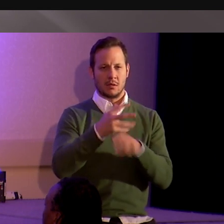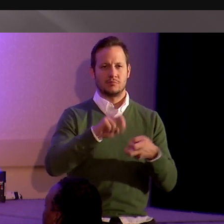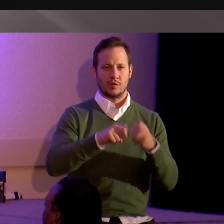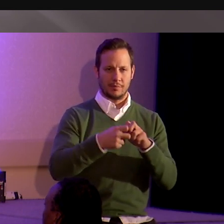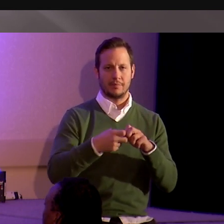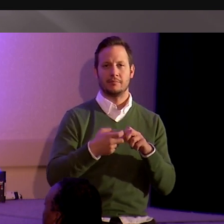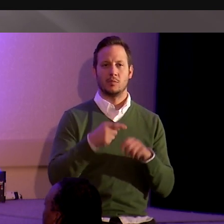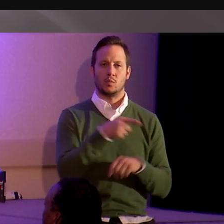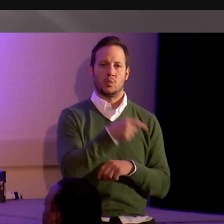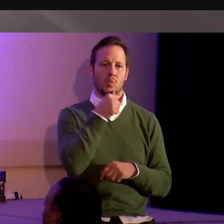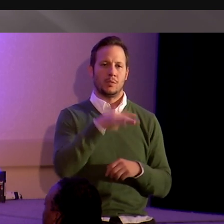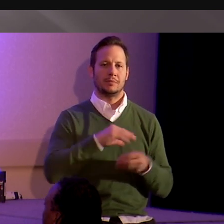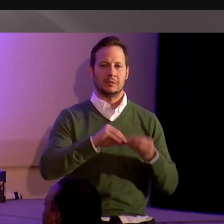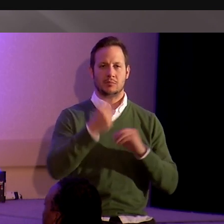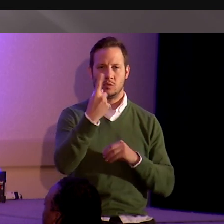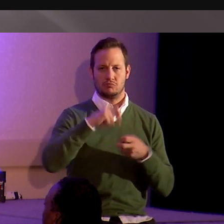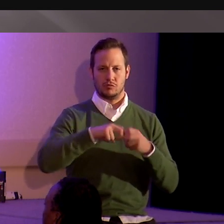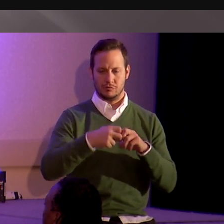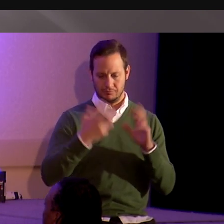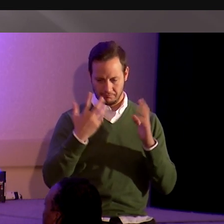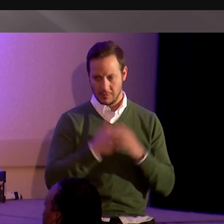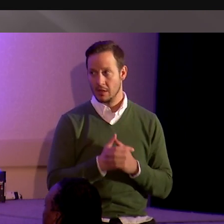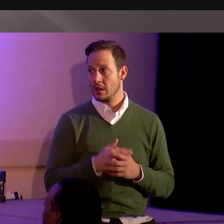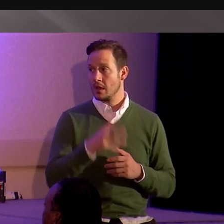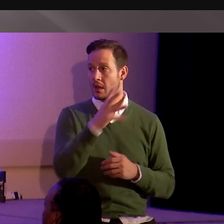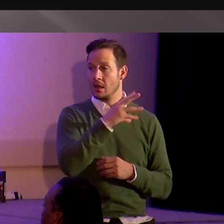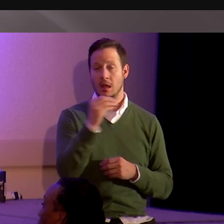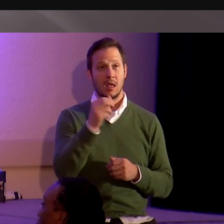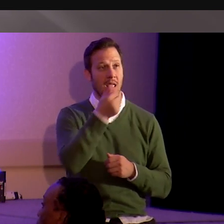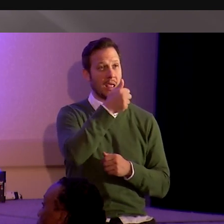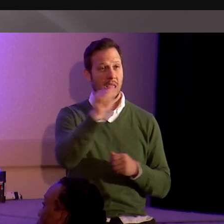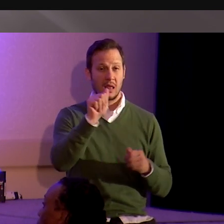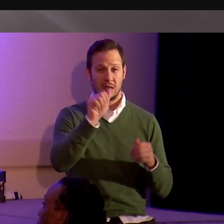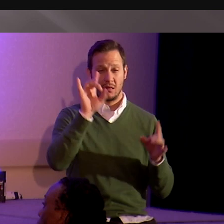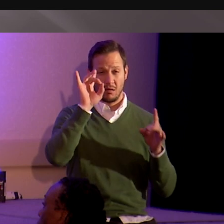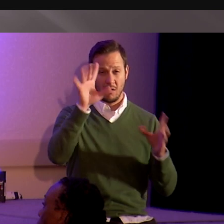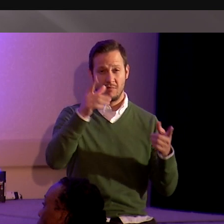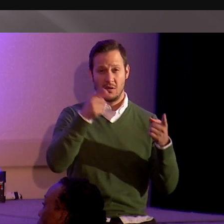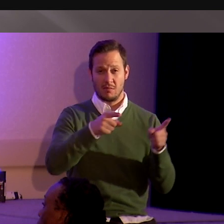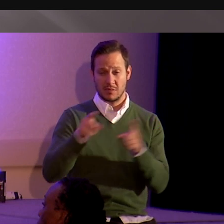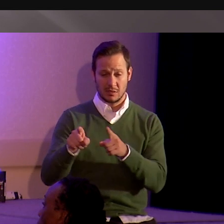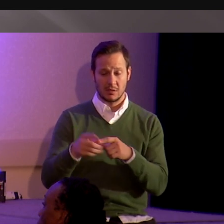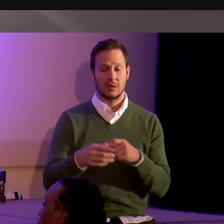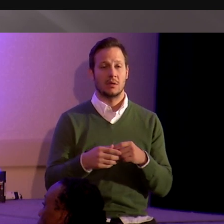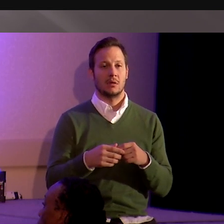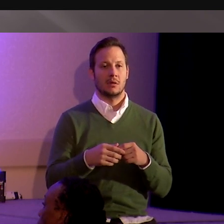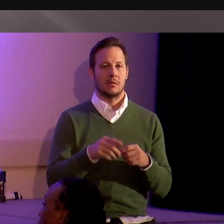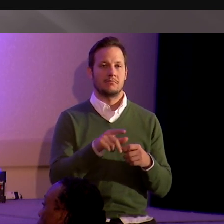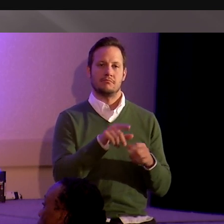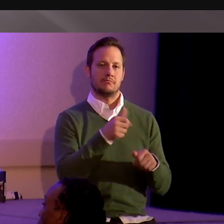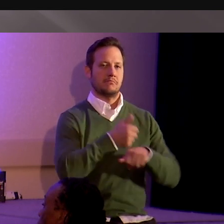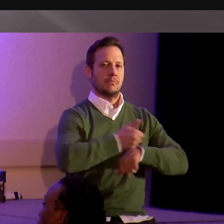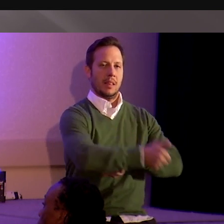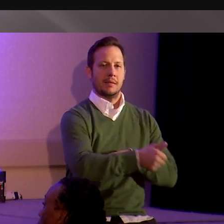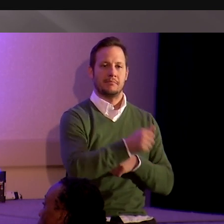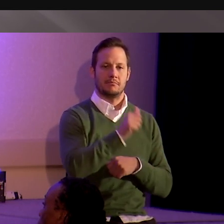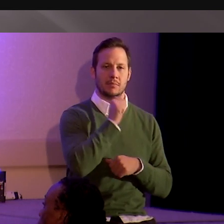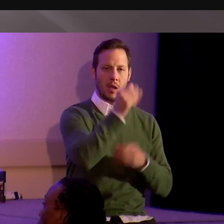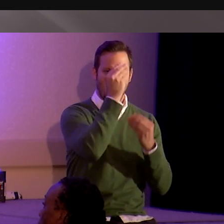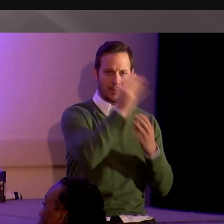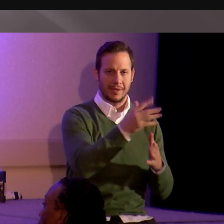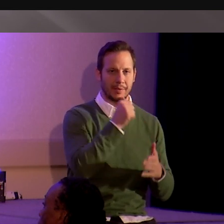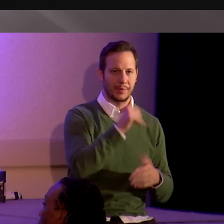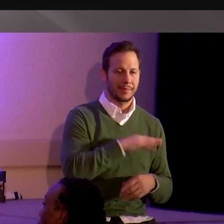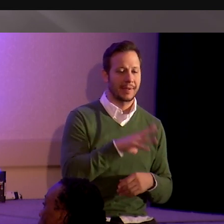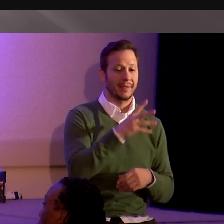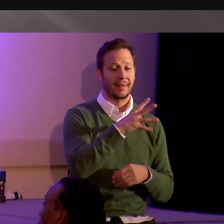And women are blamed for every calamity and natural disaster, disobedient women, as well as the disintegration of the